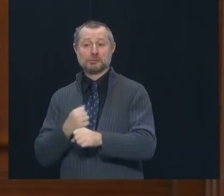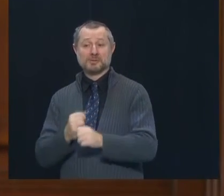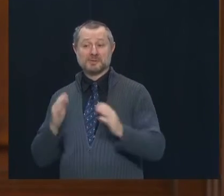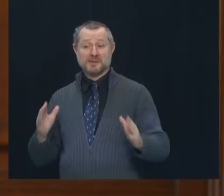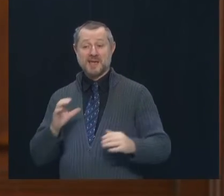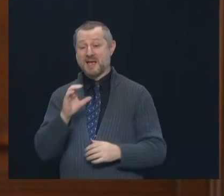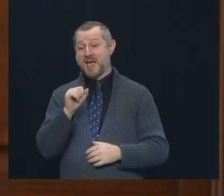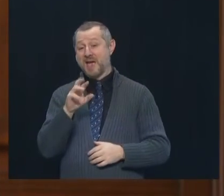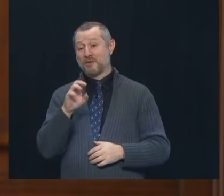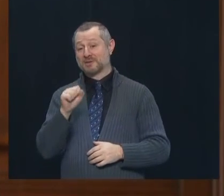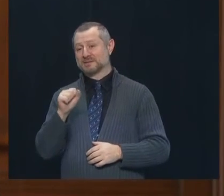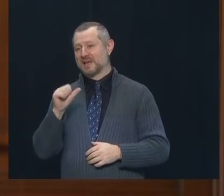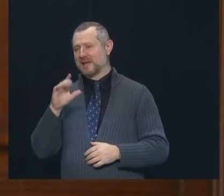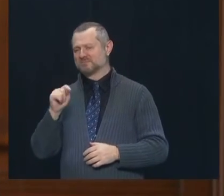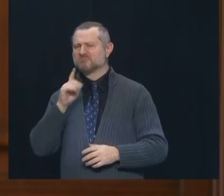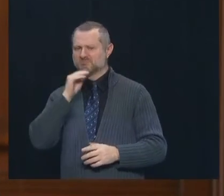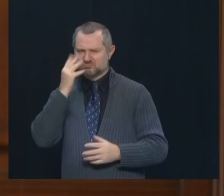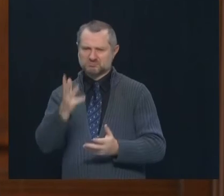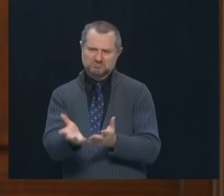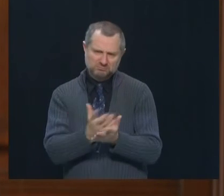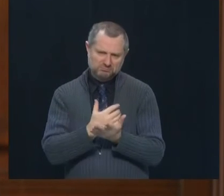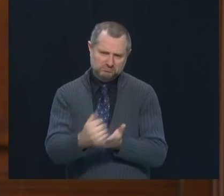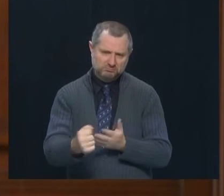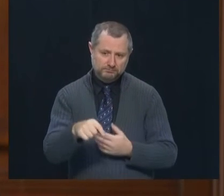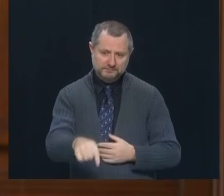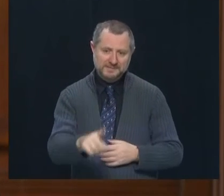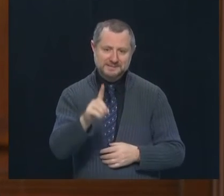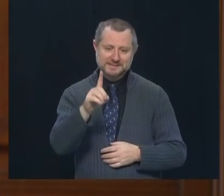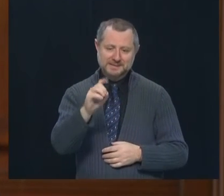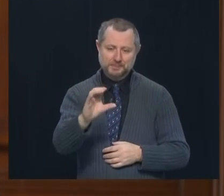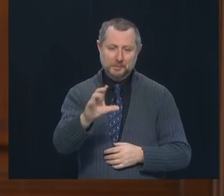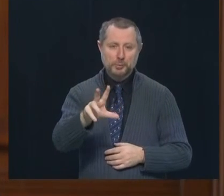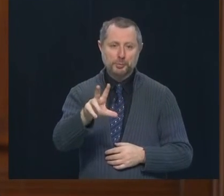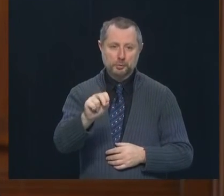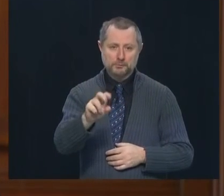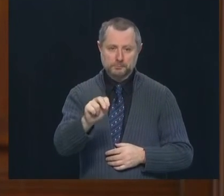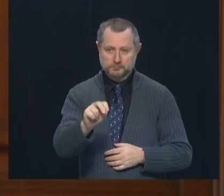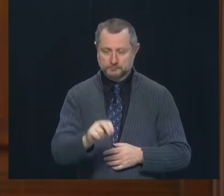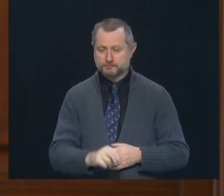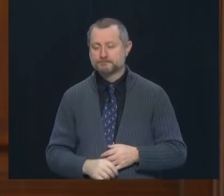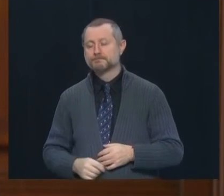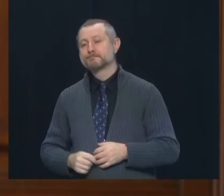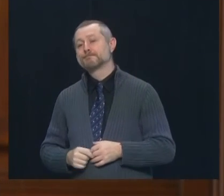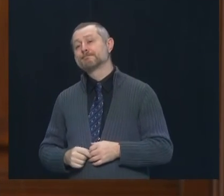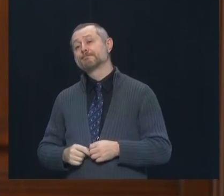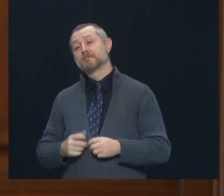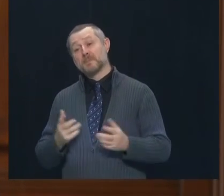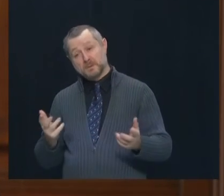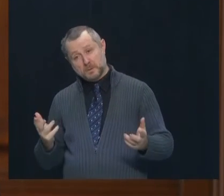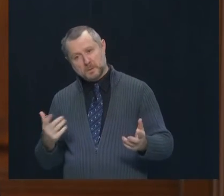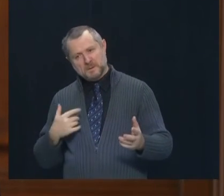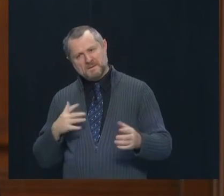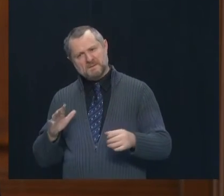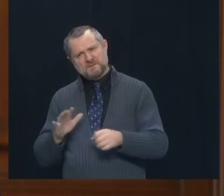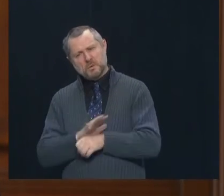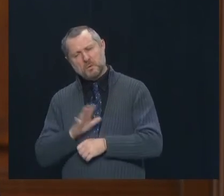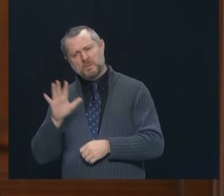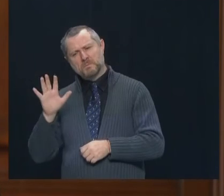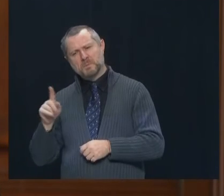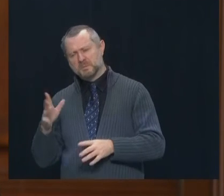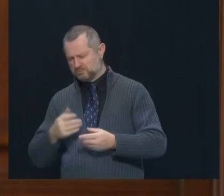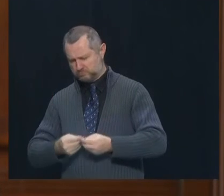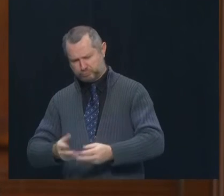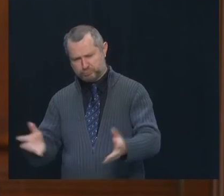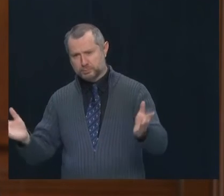on December 30th. So we'll fully allocate the full 5.1, and then the additional funds we are looking for other